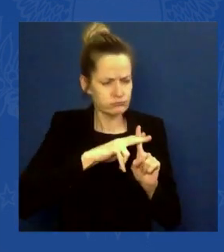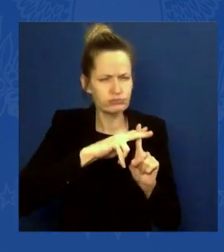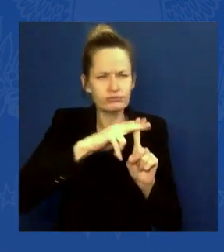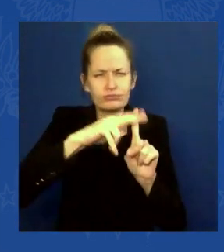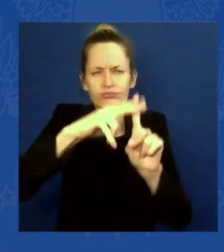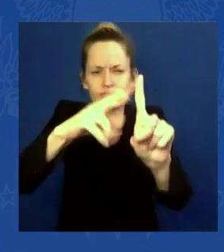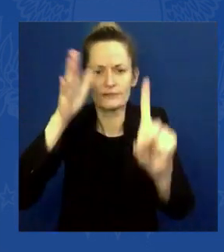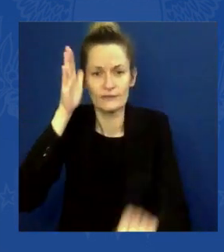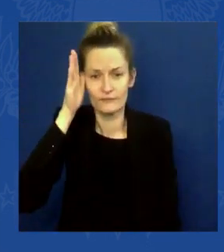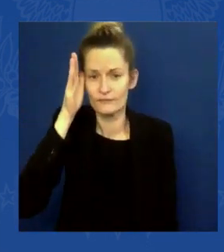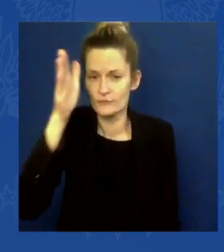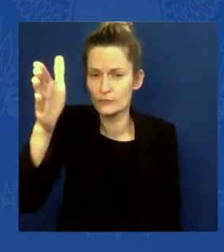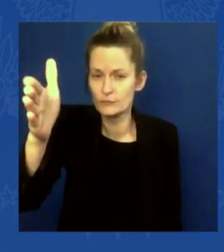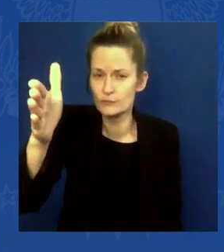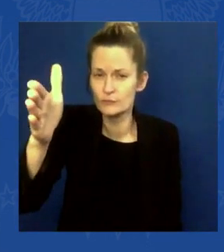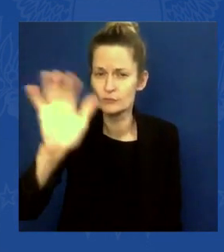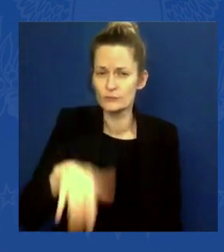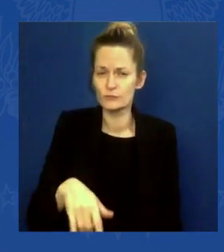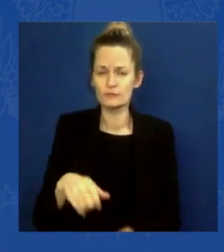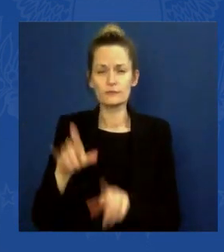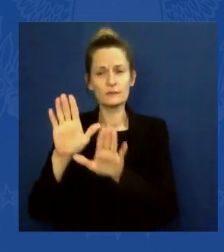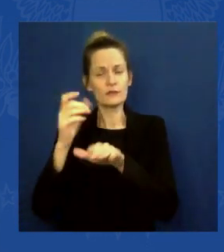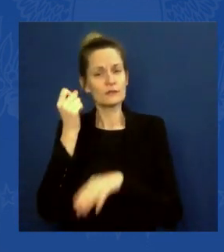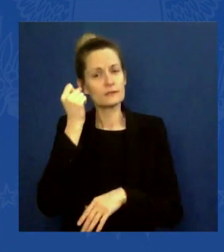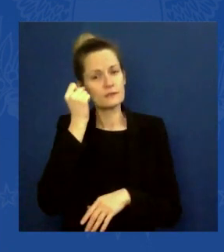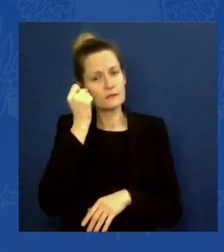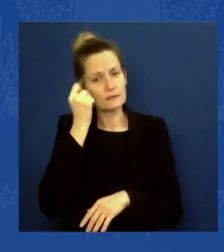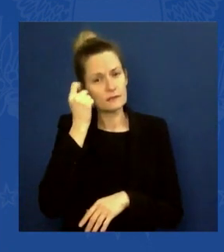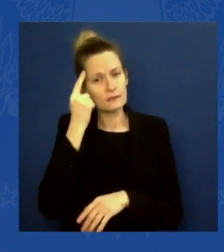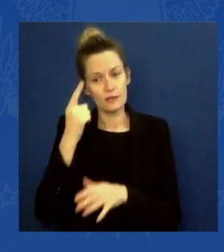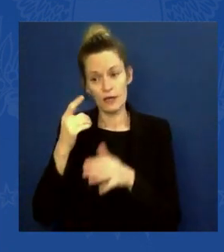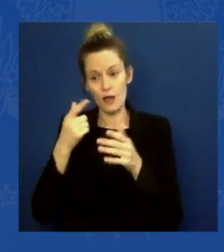will have in common is they will be built by unions.